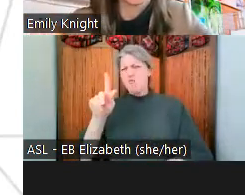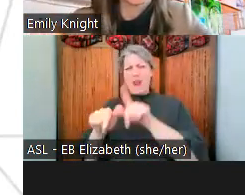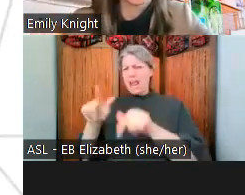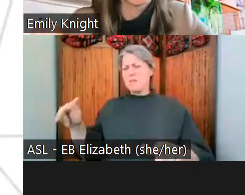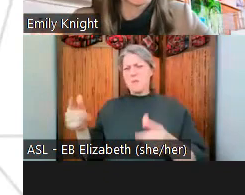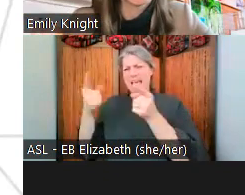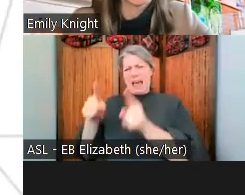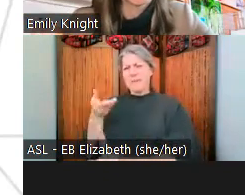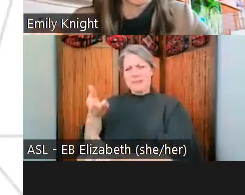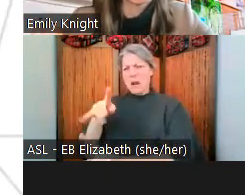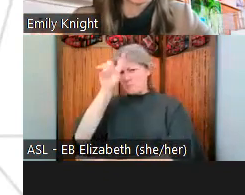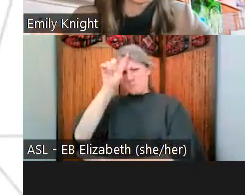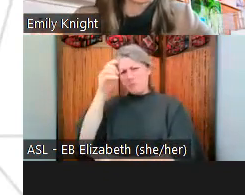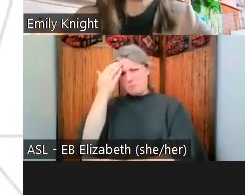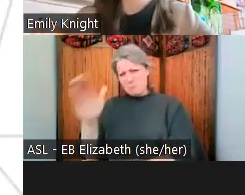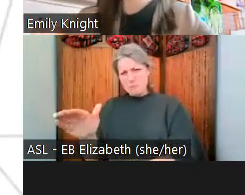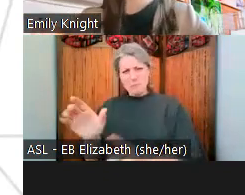moving.